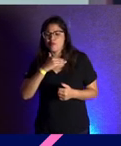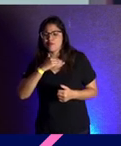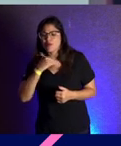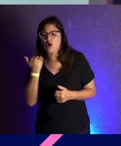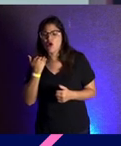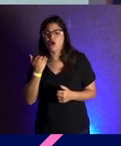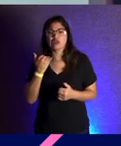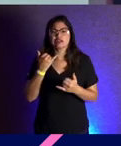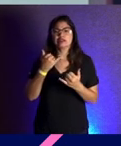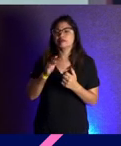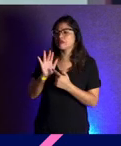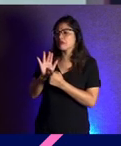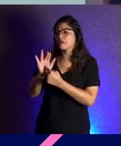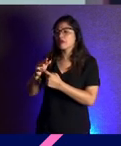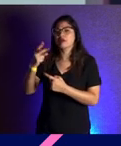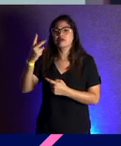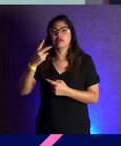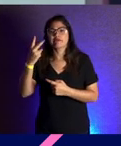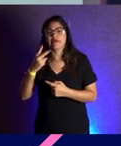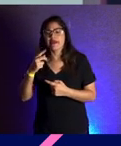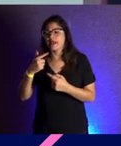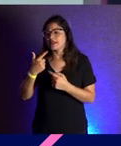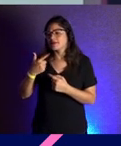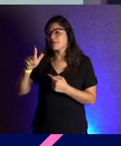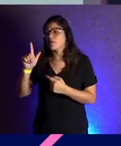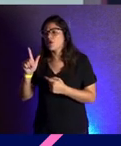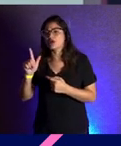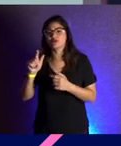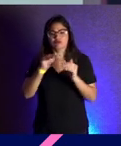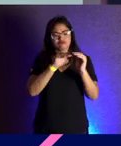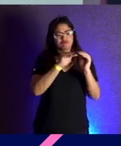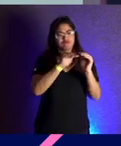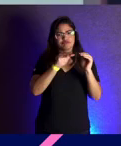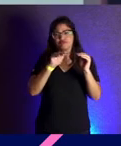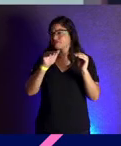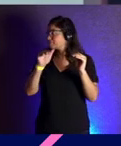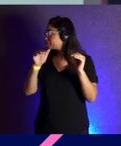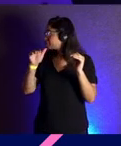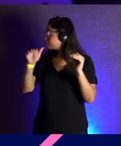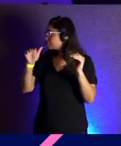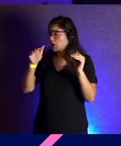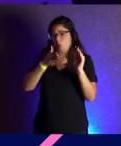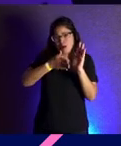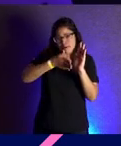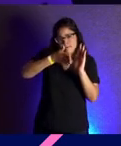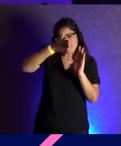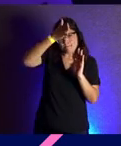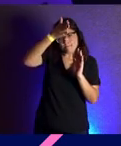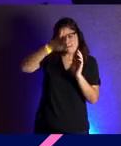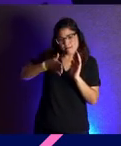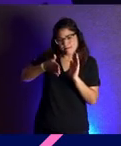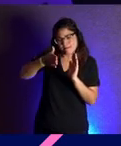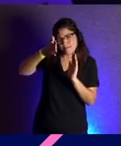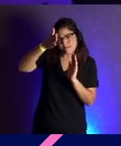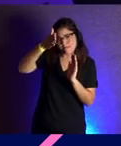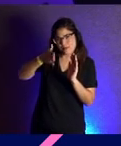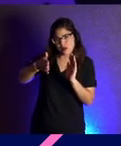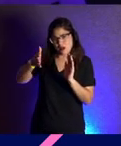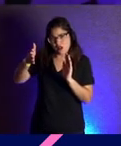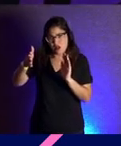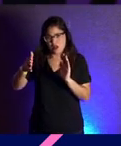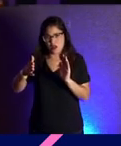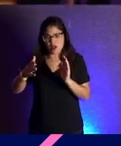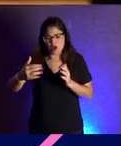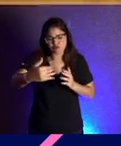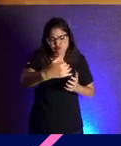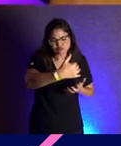graph here, a big bar from 3 sources, and so forth. And you can have quite complicated interactions.